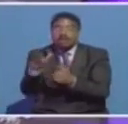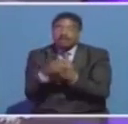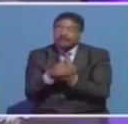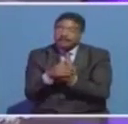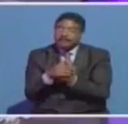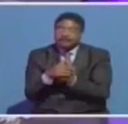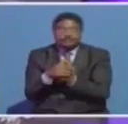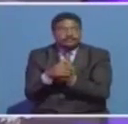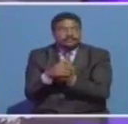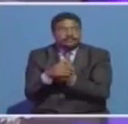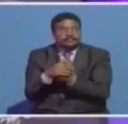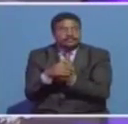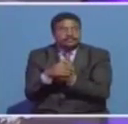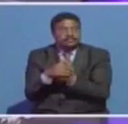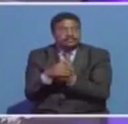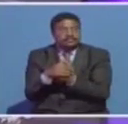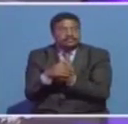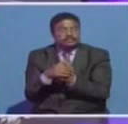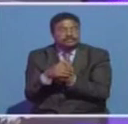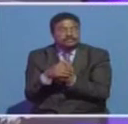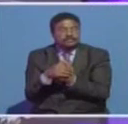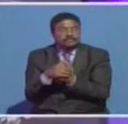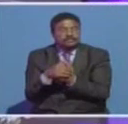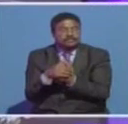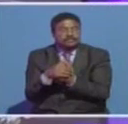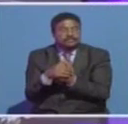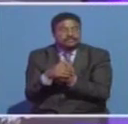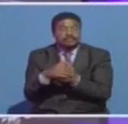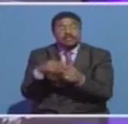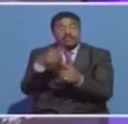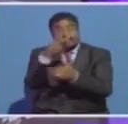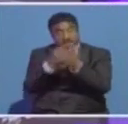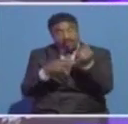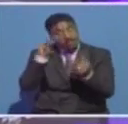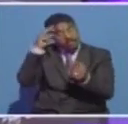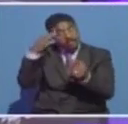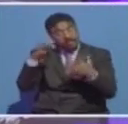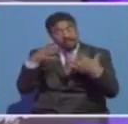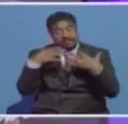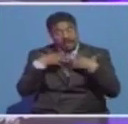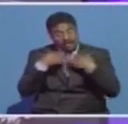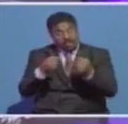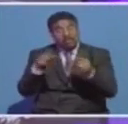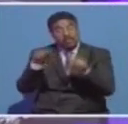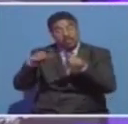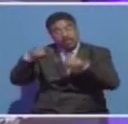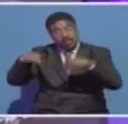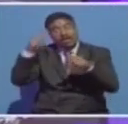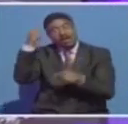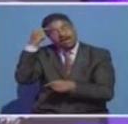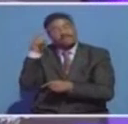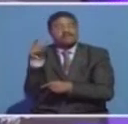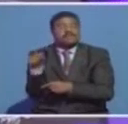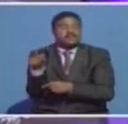things like cooking for food. So it's both Ministry of Health and local government. And then you have SIs that are still